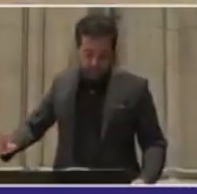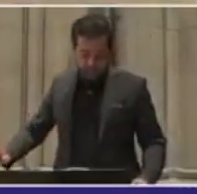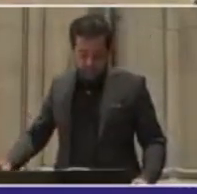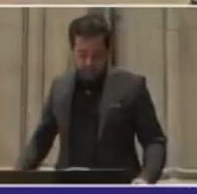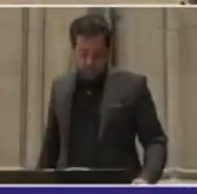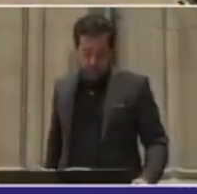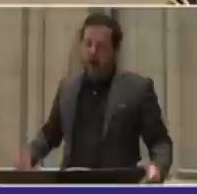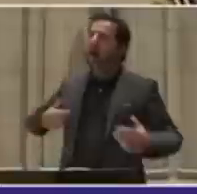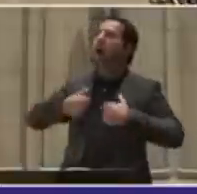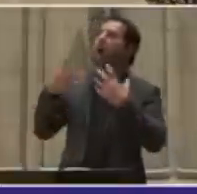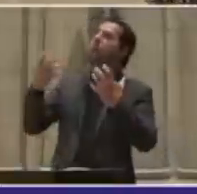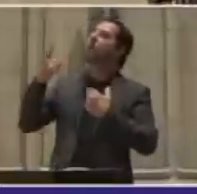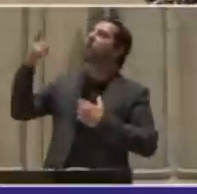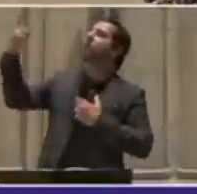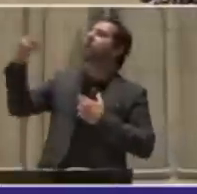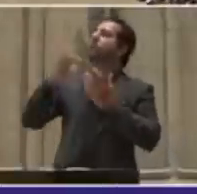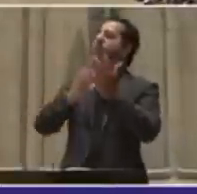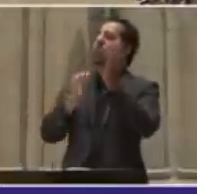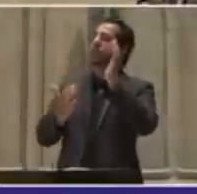I want you,